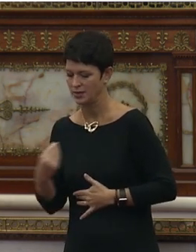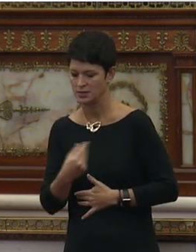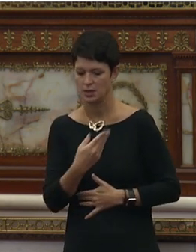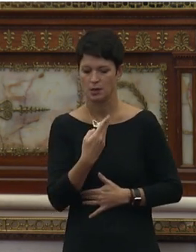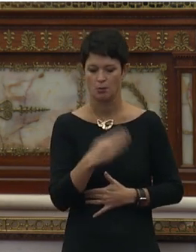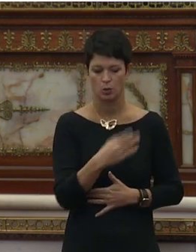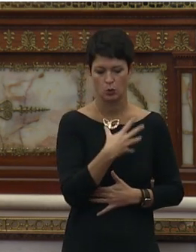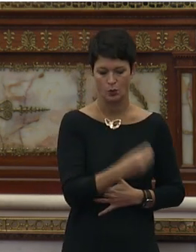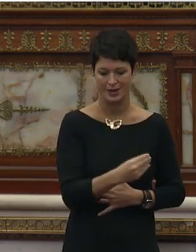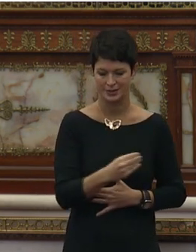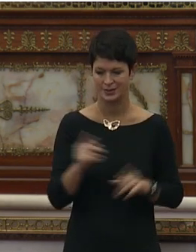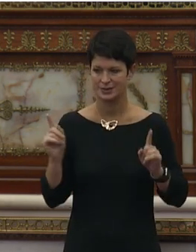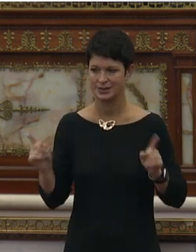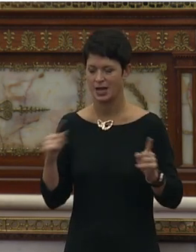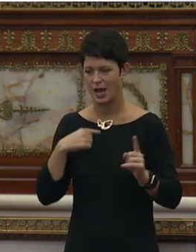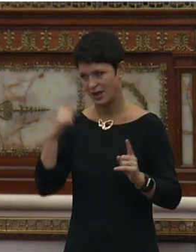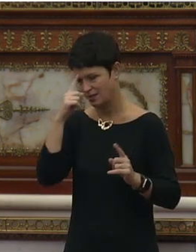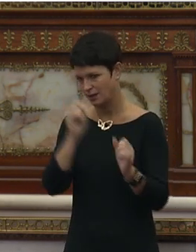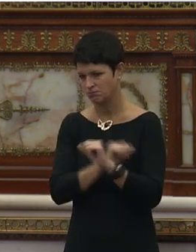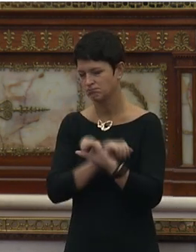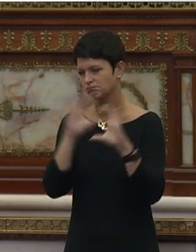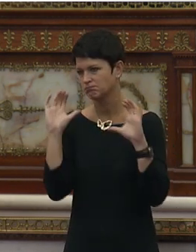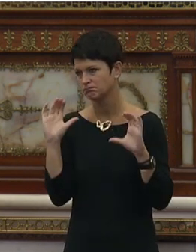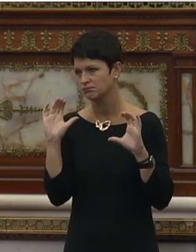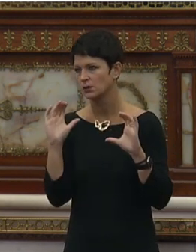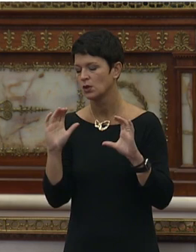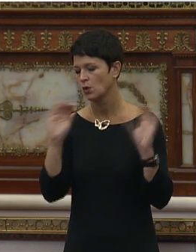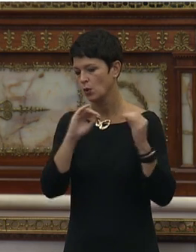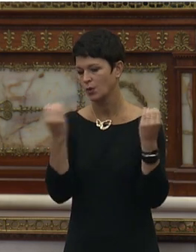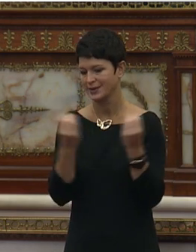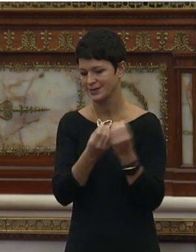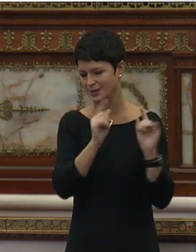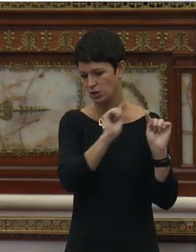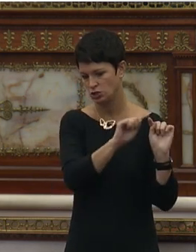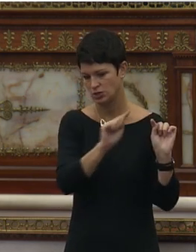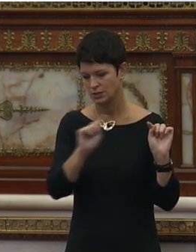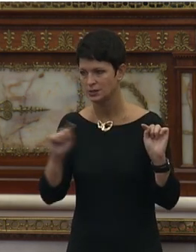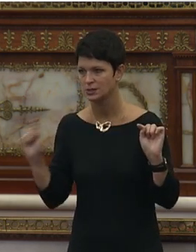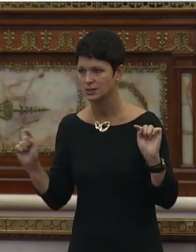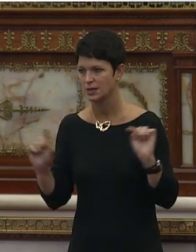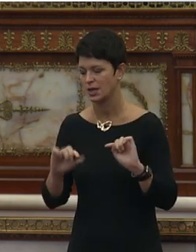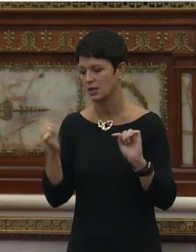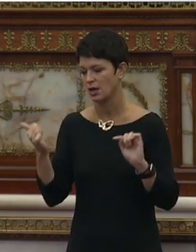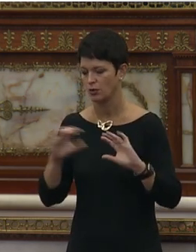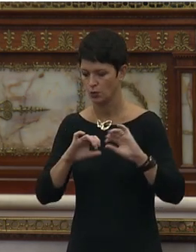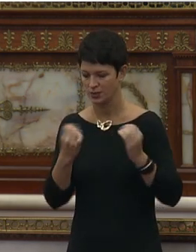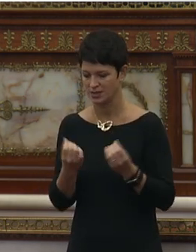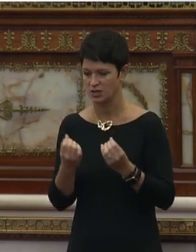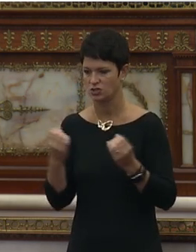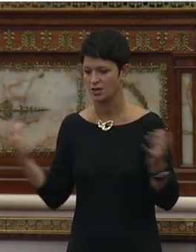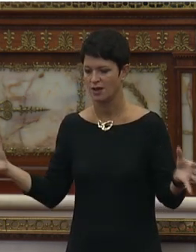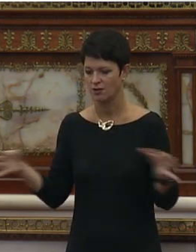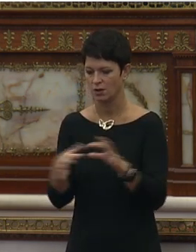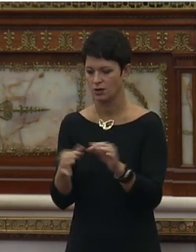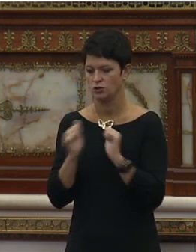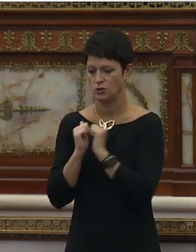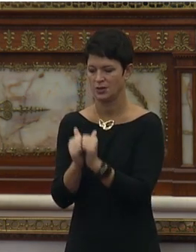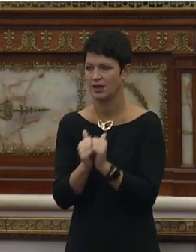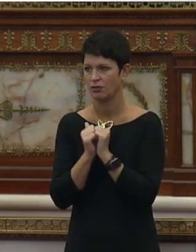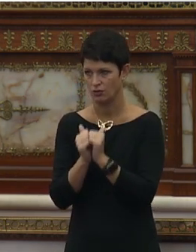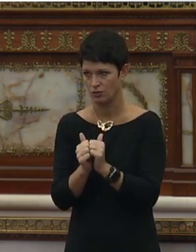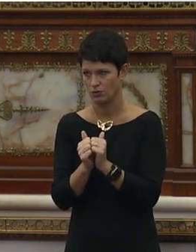white, it makes me think about the organizations and other organizations that have come together